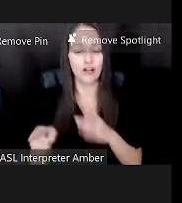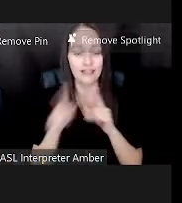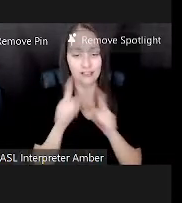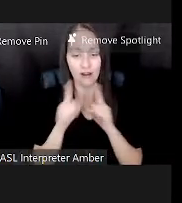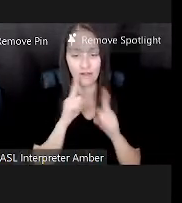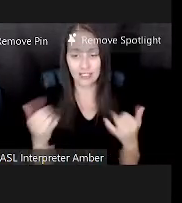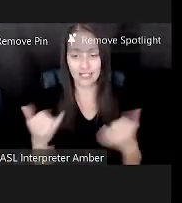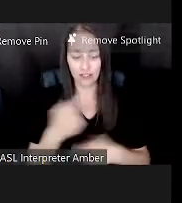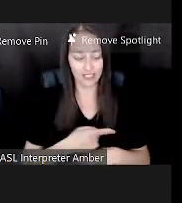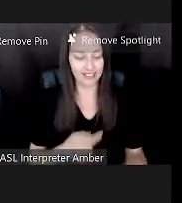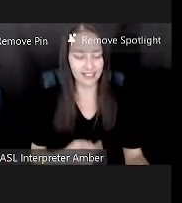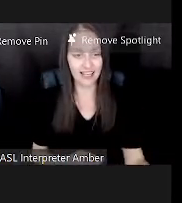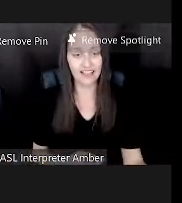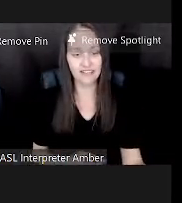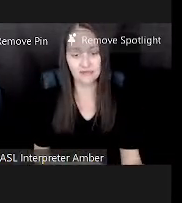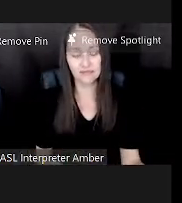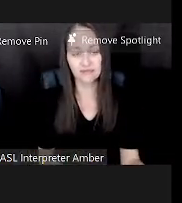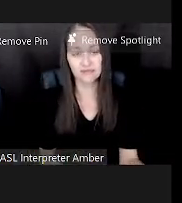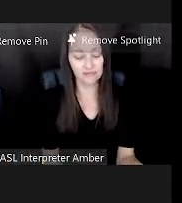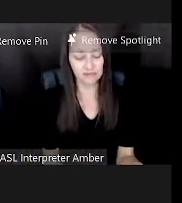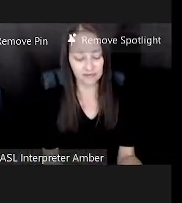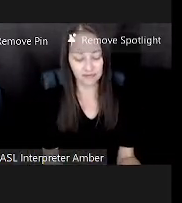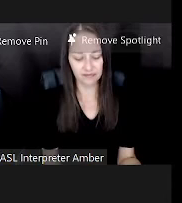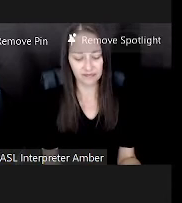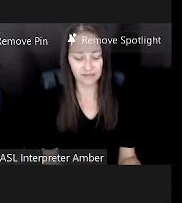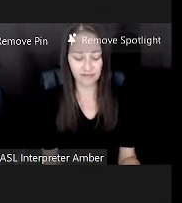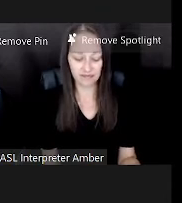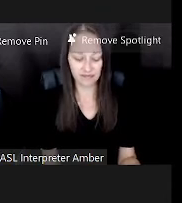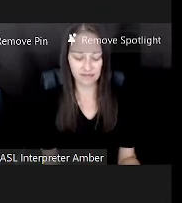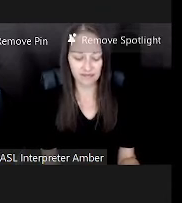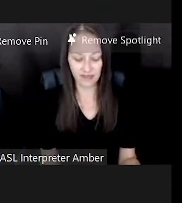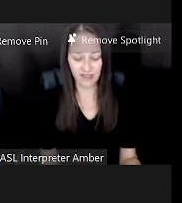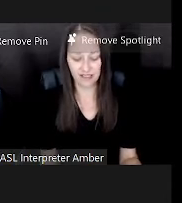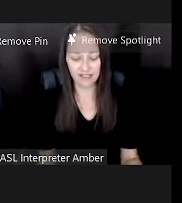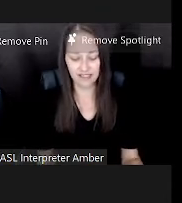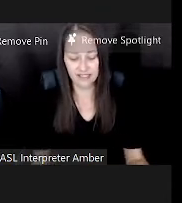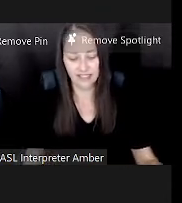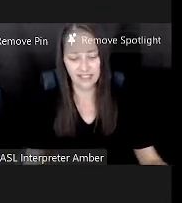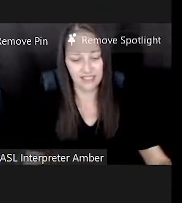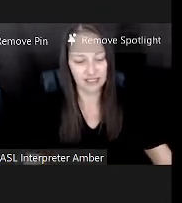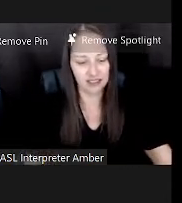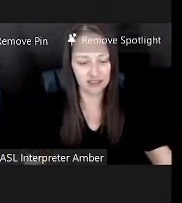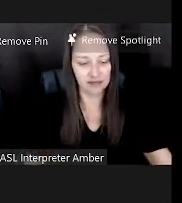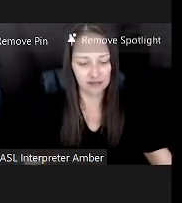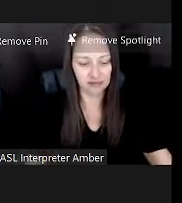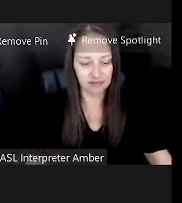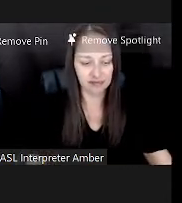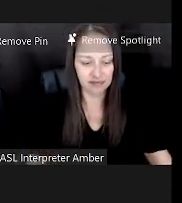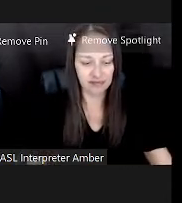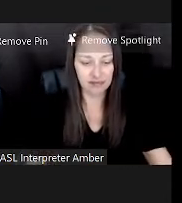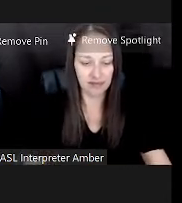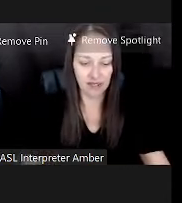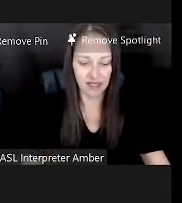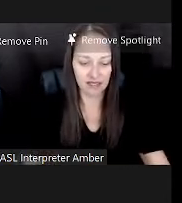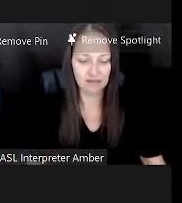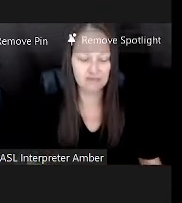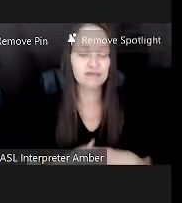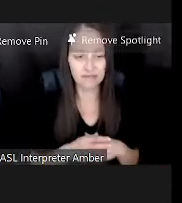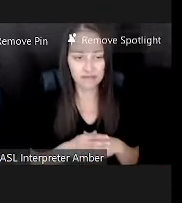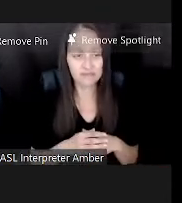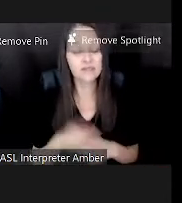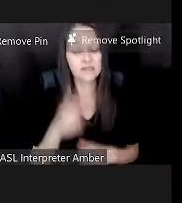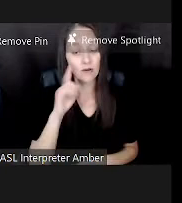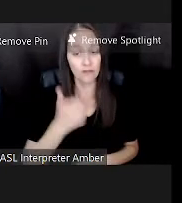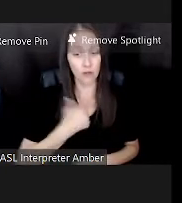Well, thank you. I feel like, you know, for me, the work that I've done started with me as an artist, started with